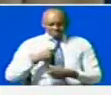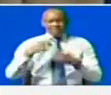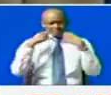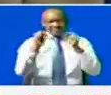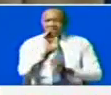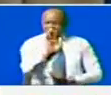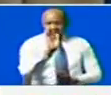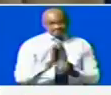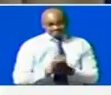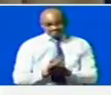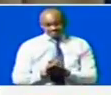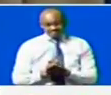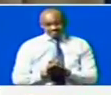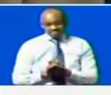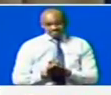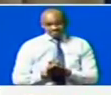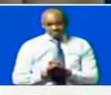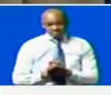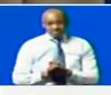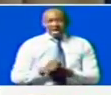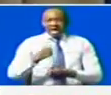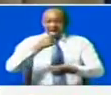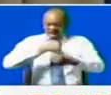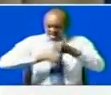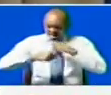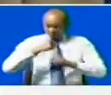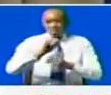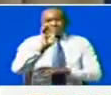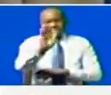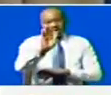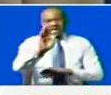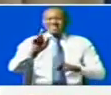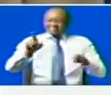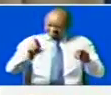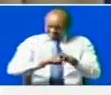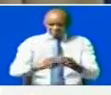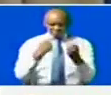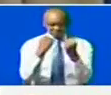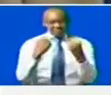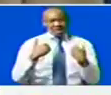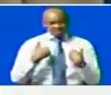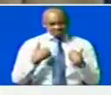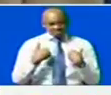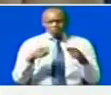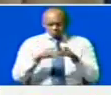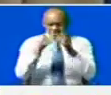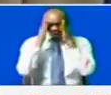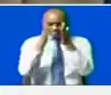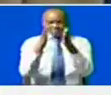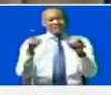president, to act with the same vigor and